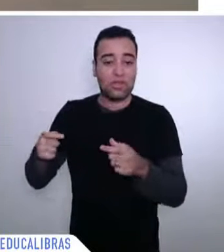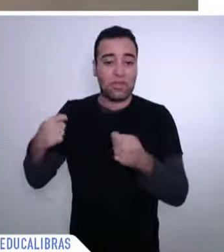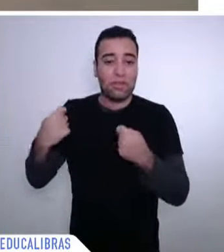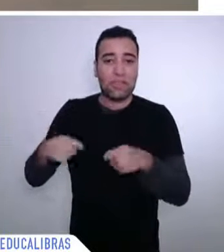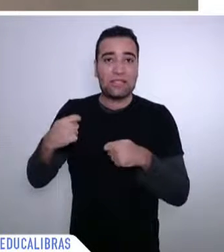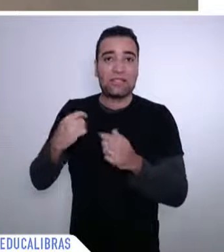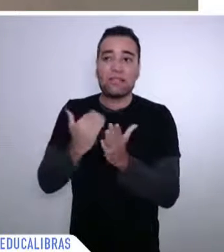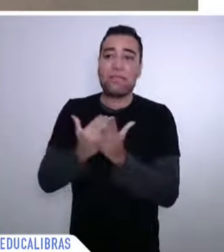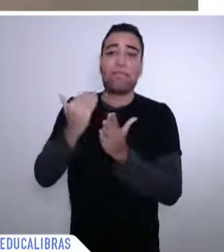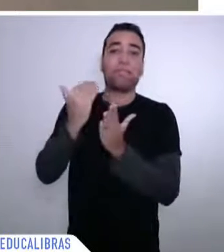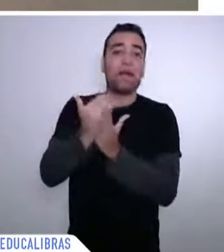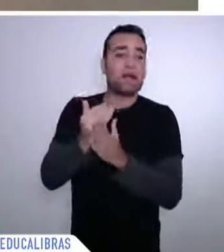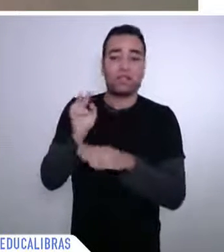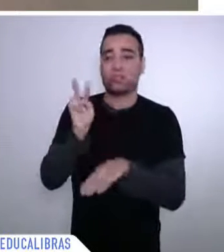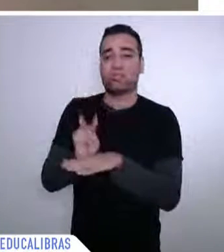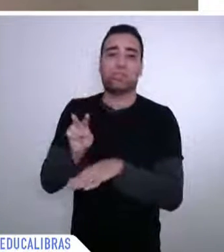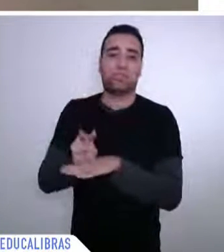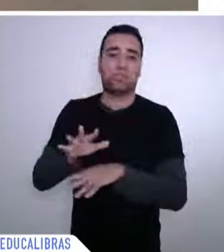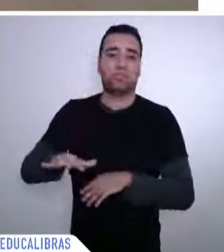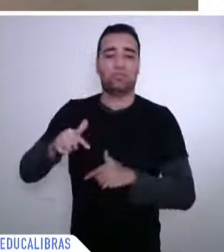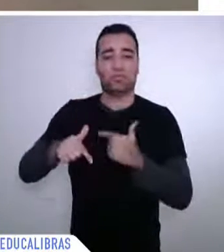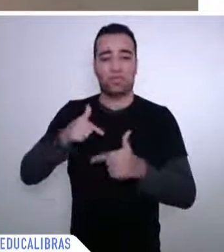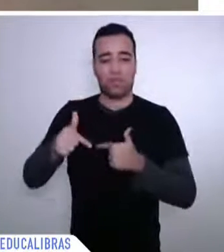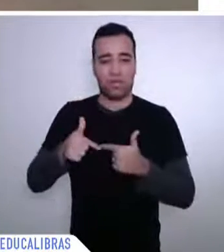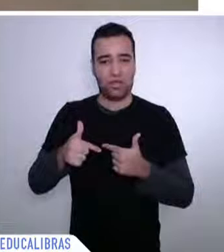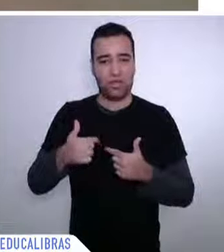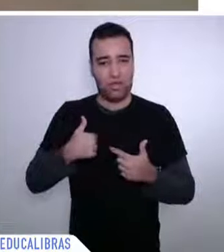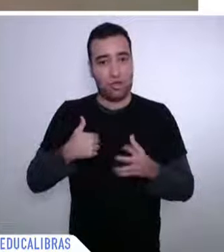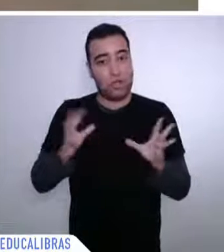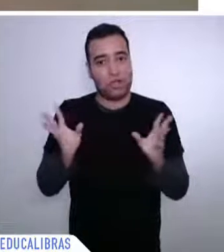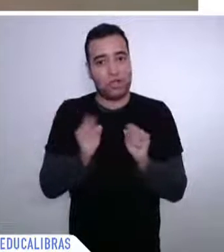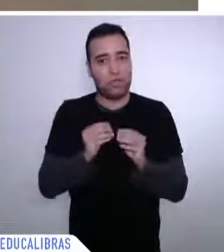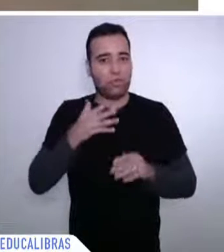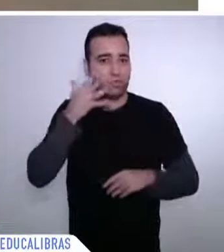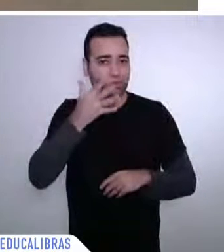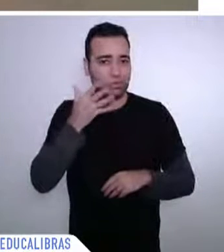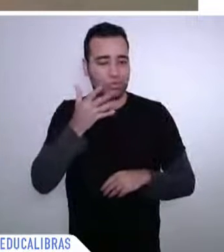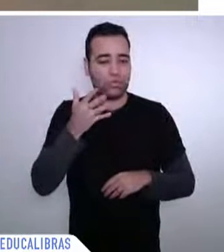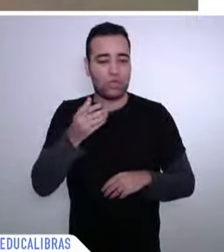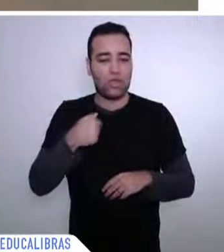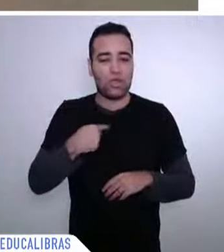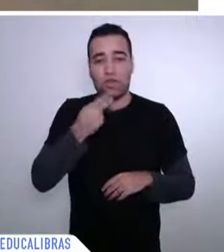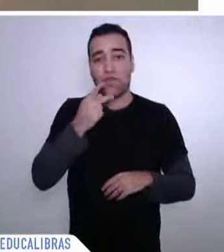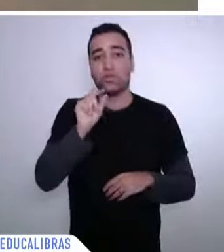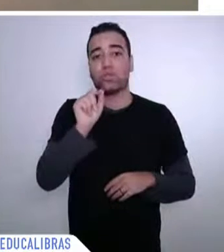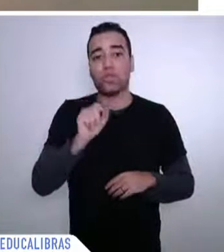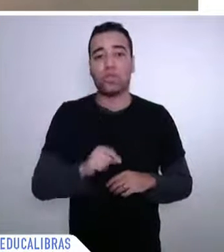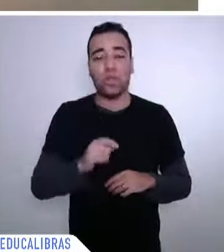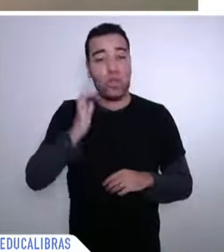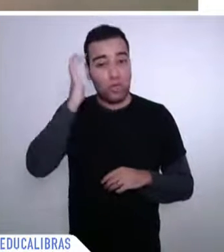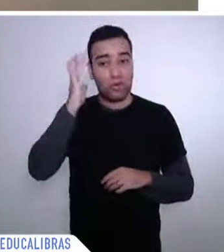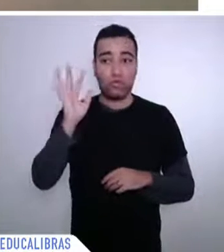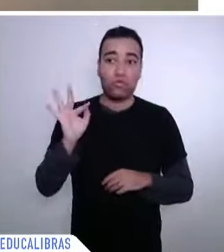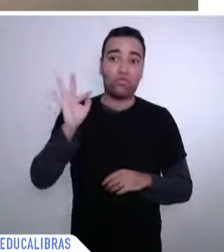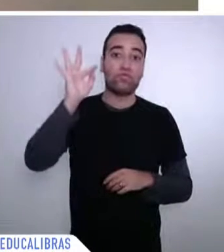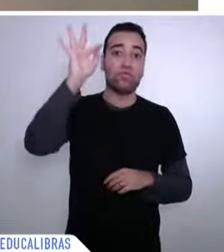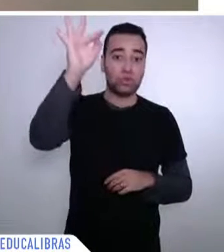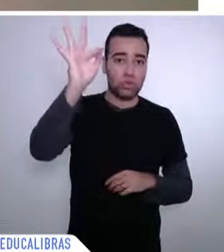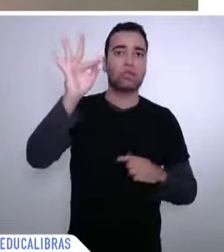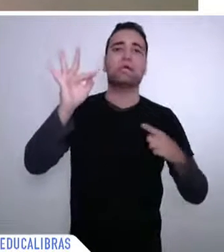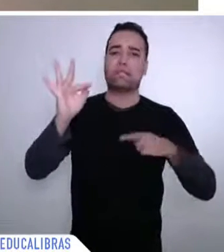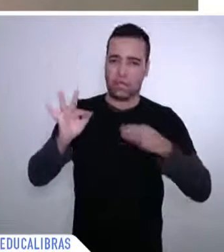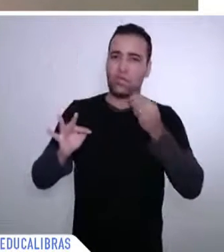that I think the future offers opportunities, but we start from a very bad